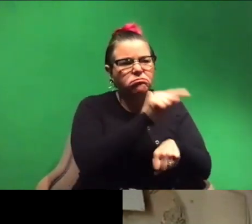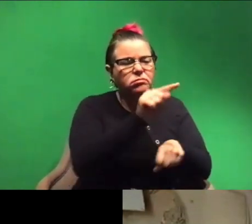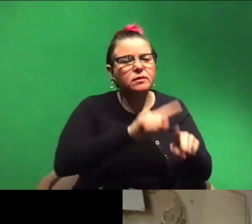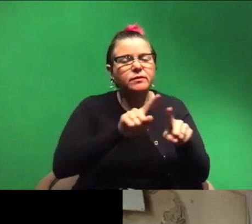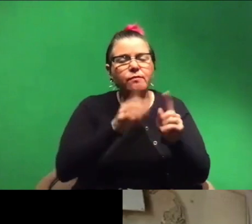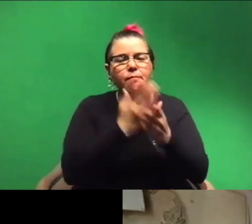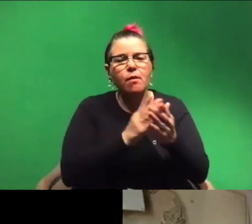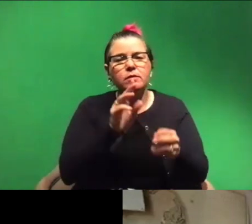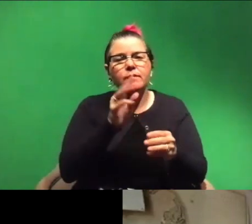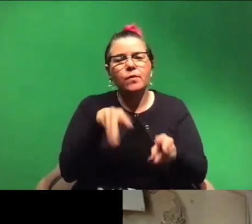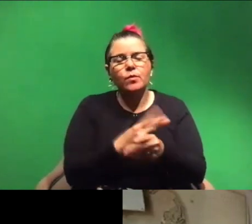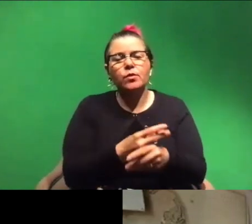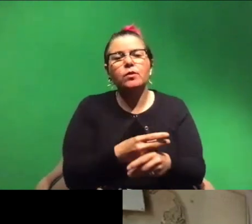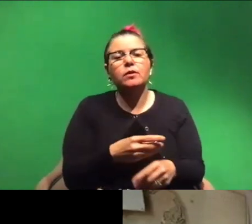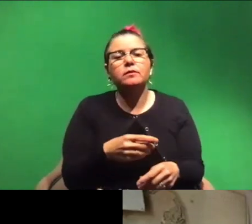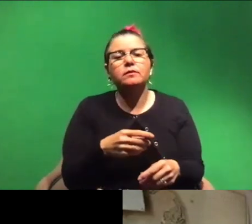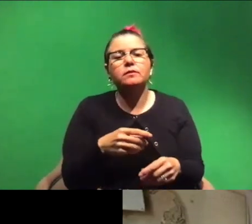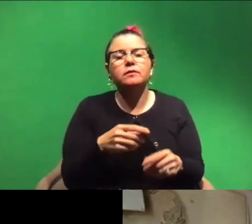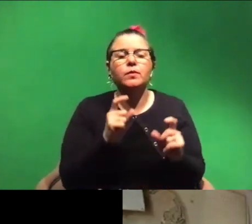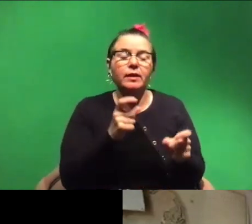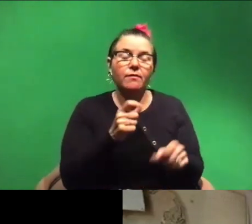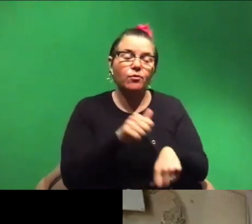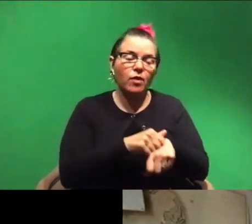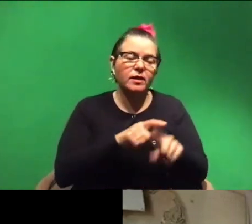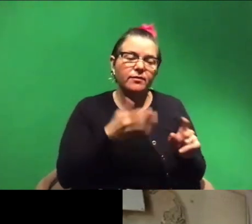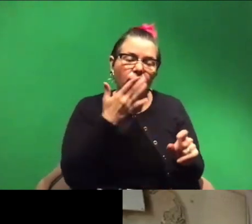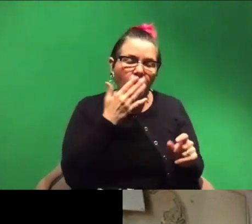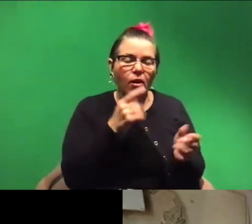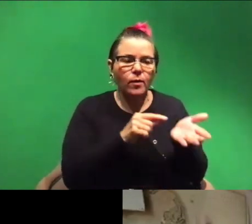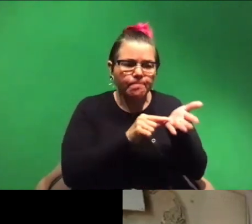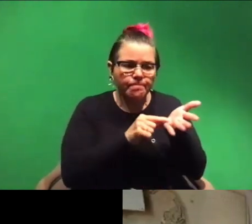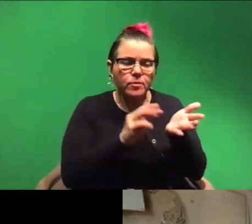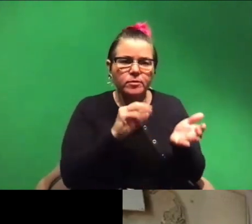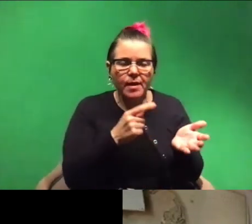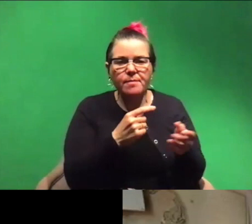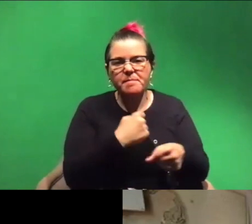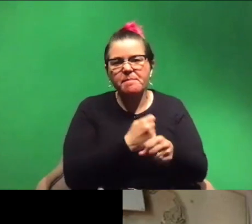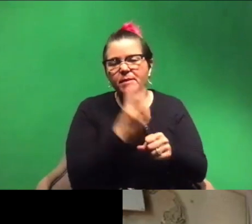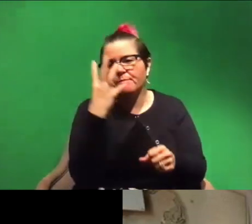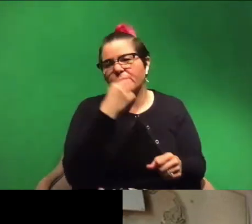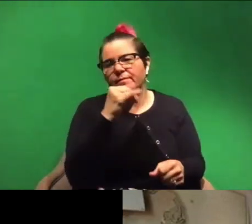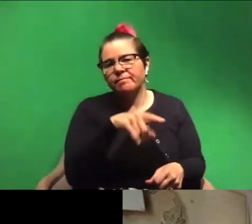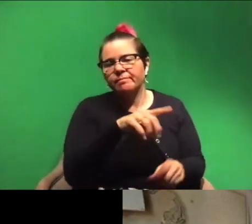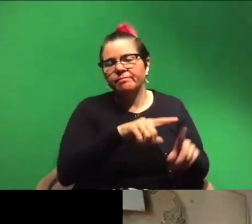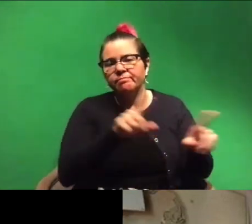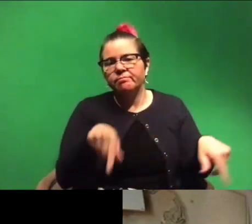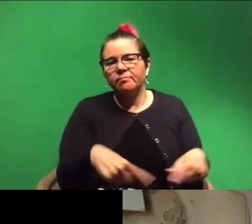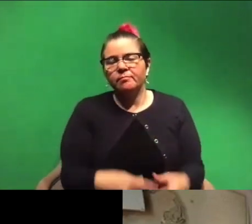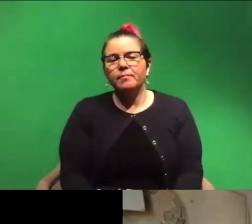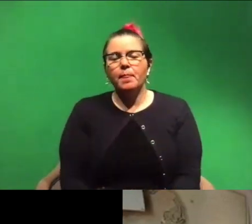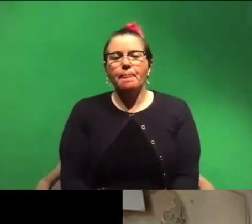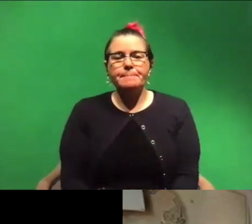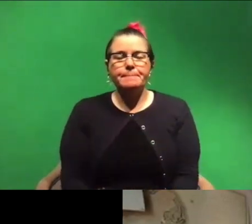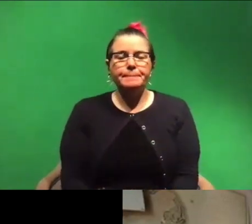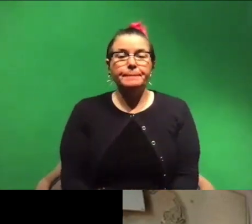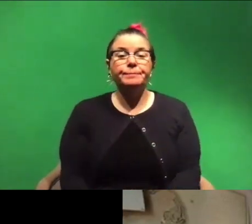then you give a rock type a different color, and then you mark that little color on your map, and you make a beautiful map like this. And the